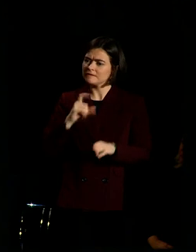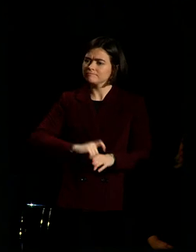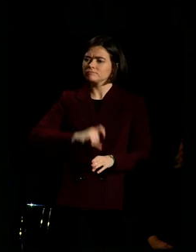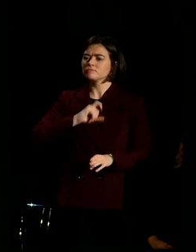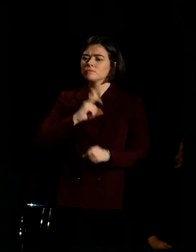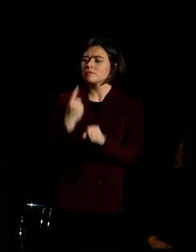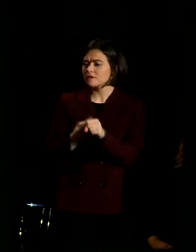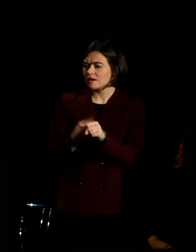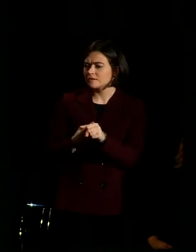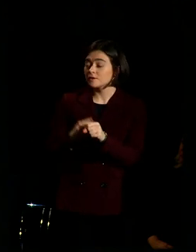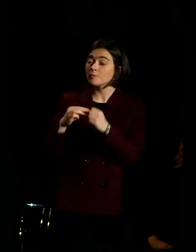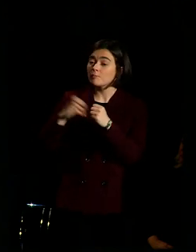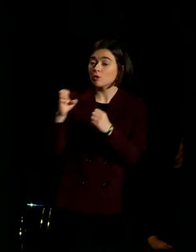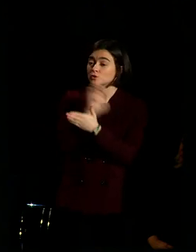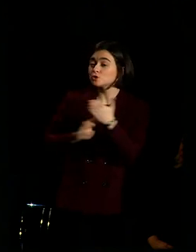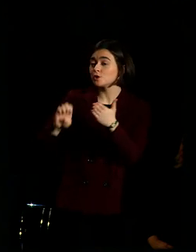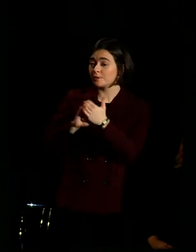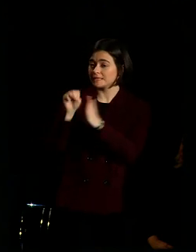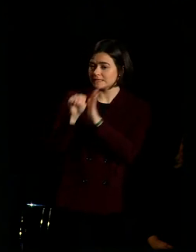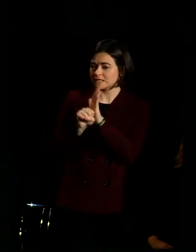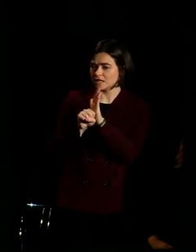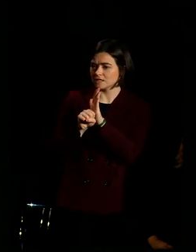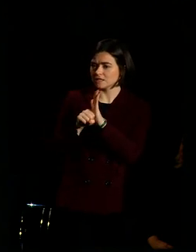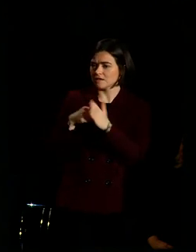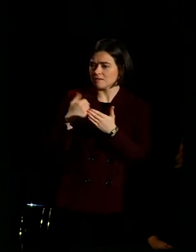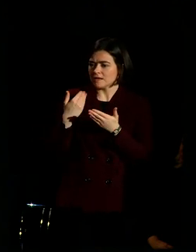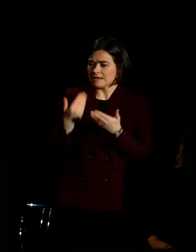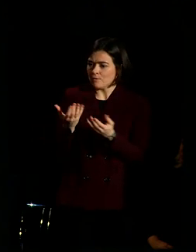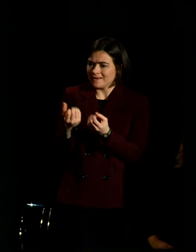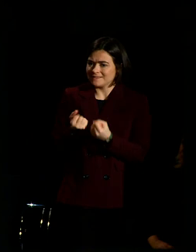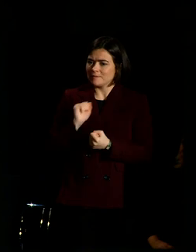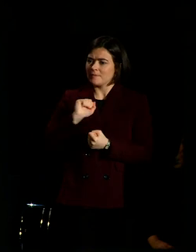Most European states have come to terms with their past,